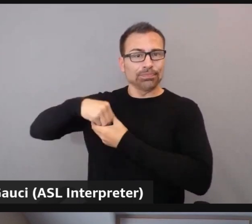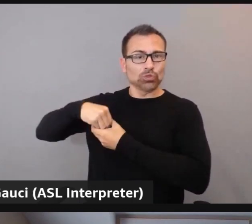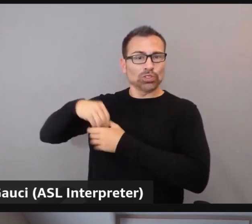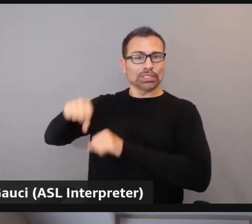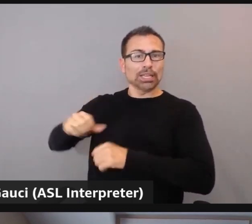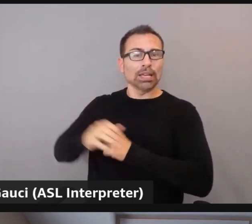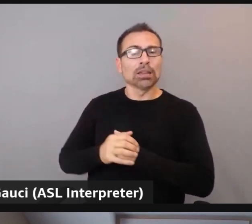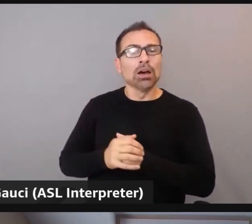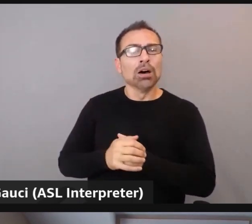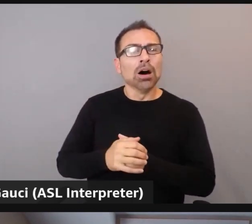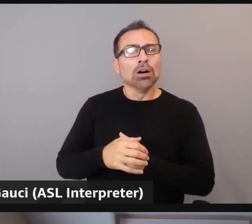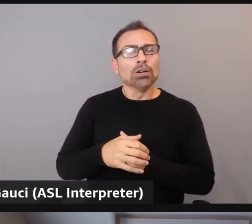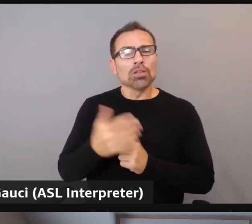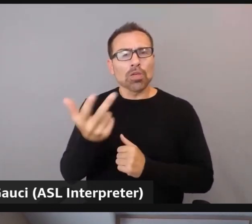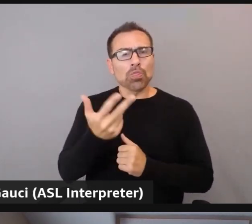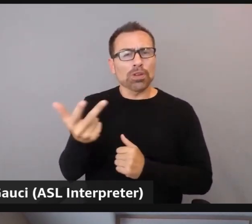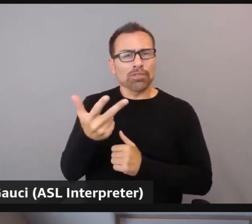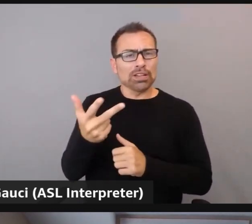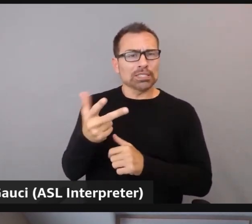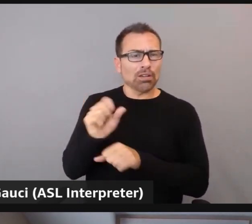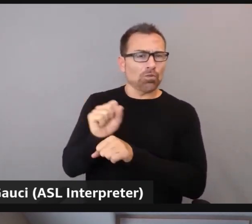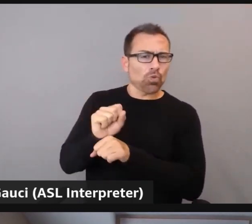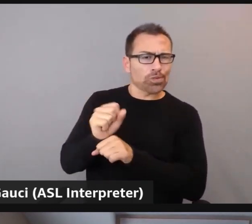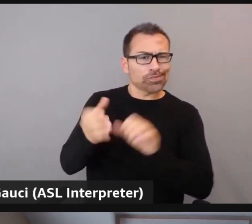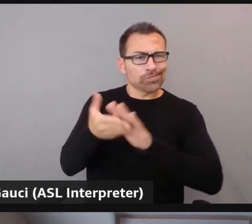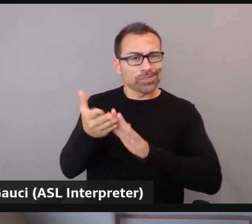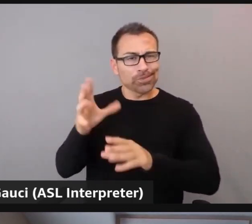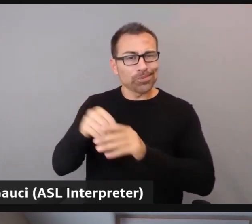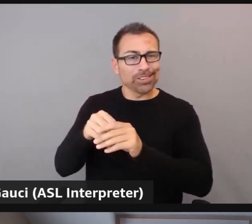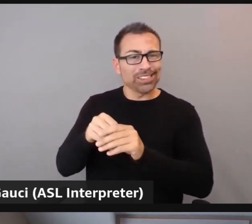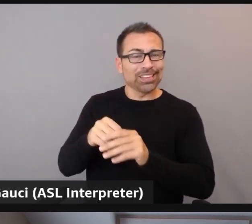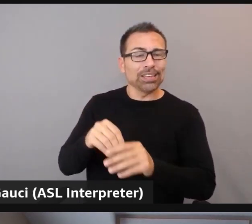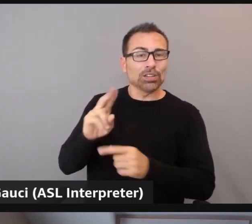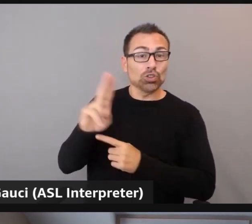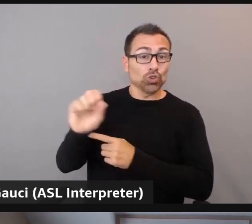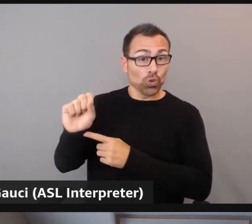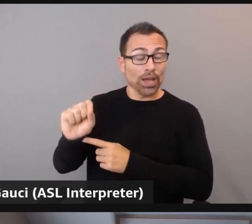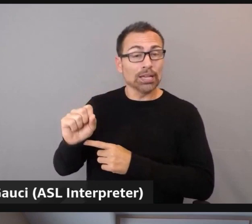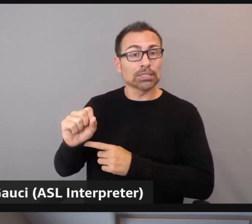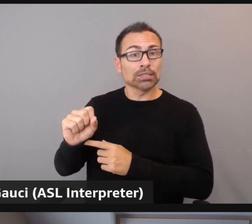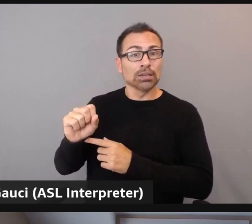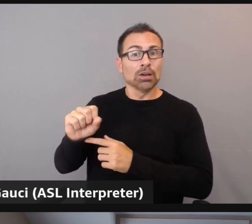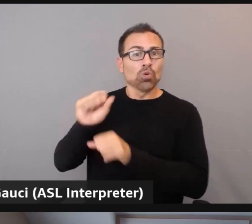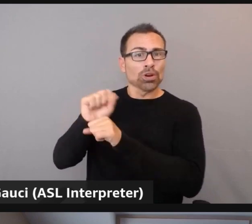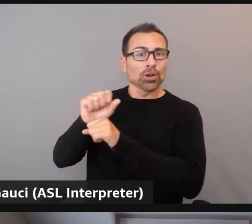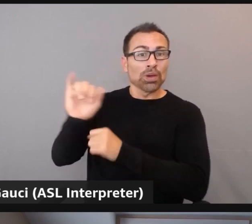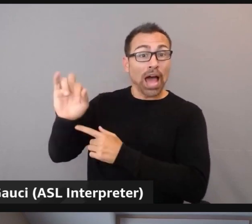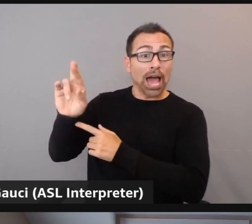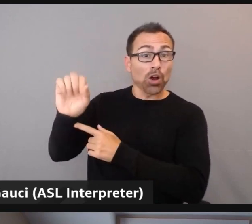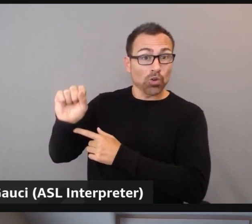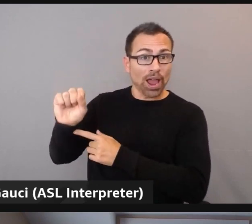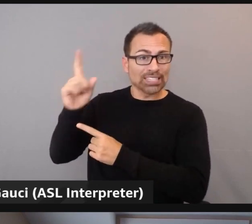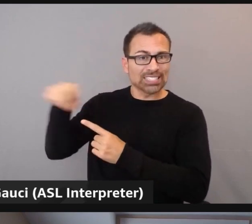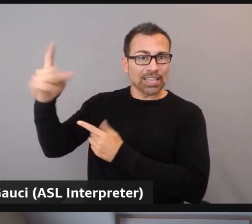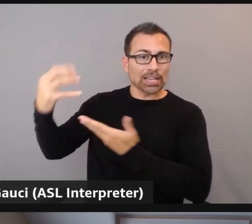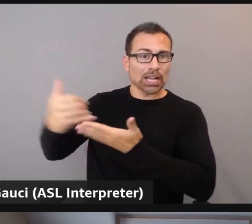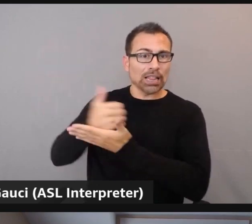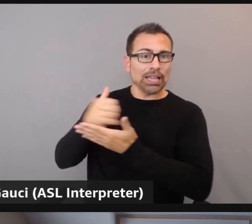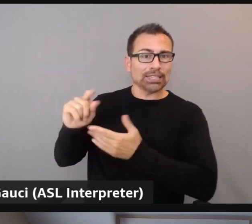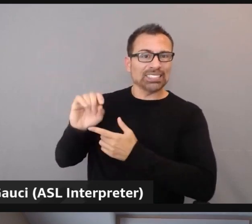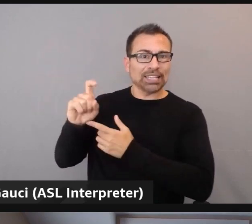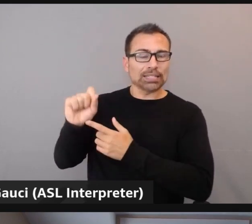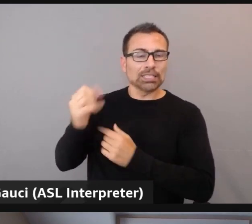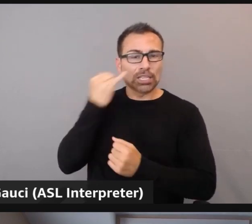believe, in the US have operated, let's say, with the Internal Revenue Service that collects our taxes. And if you send something to them in a slightly